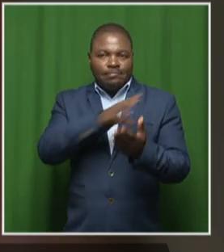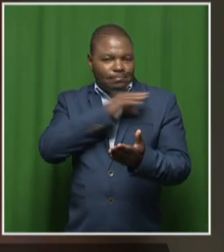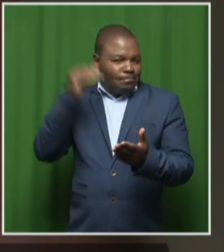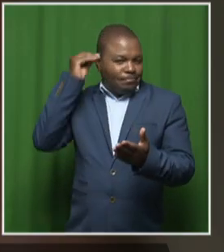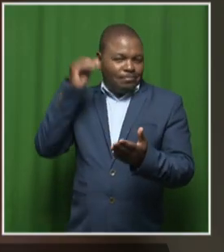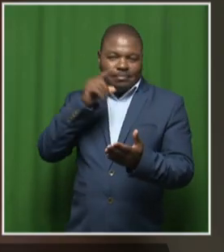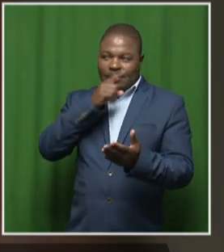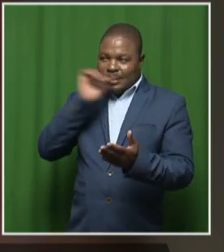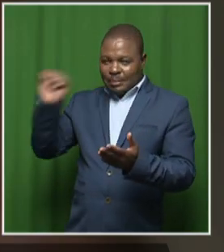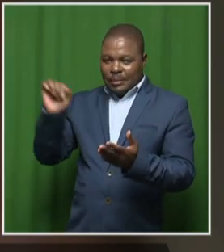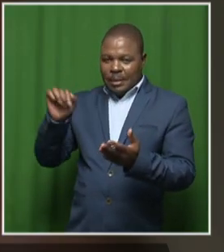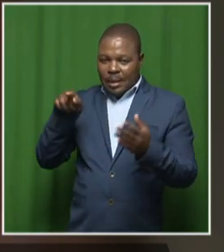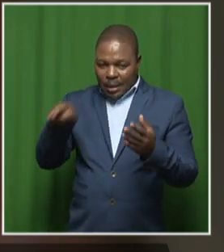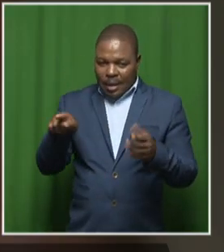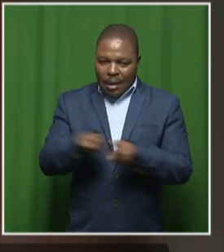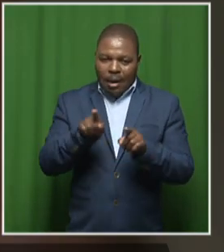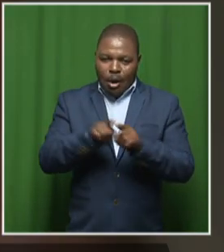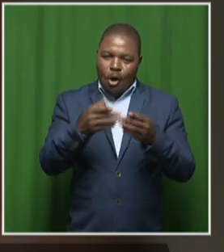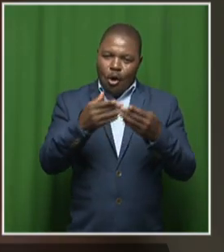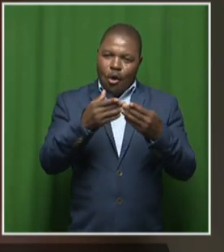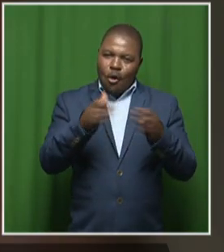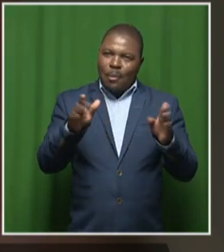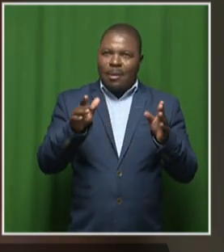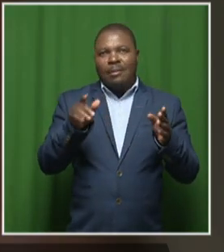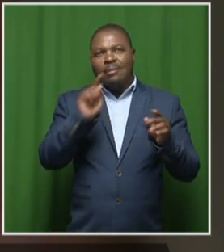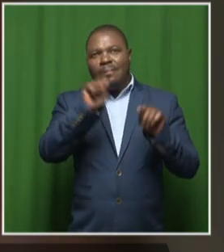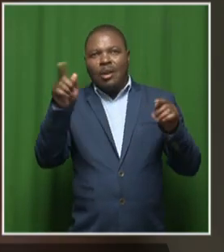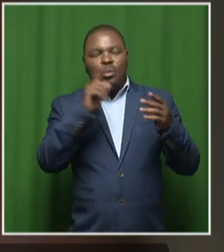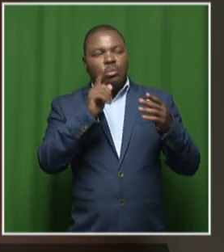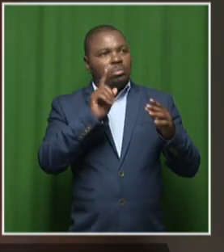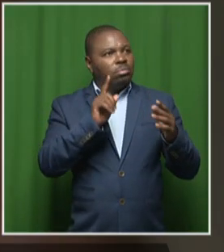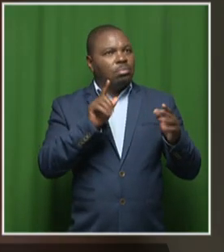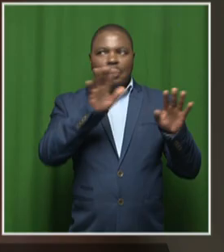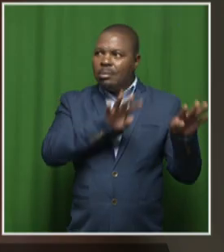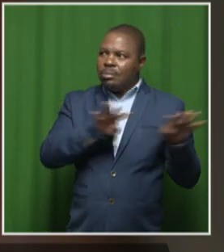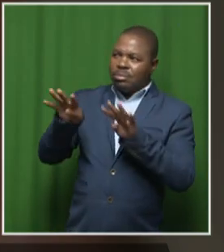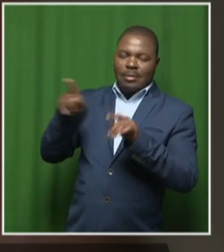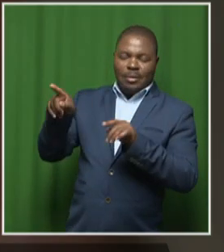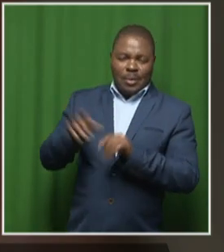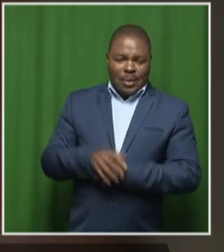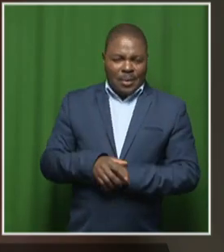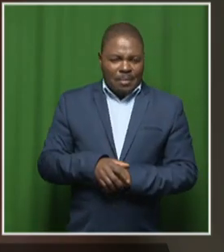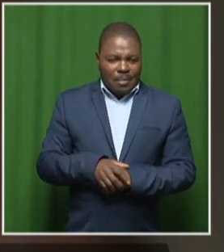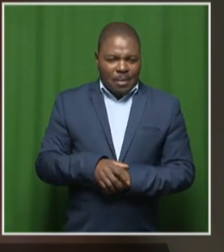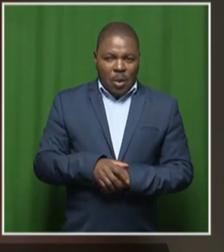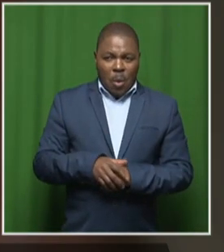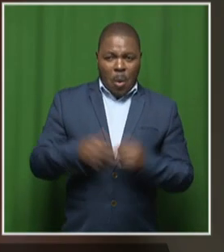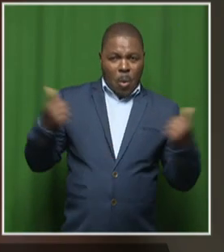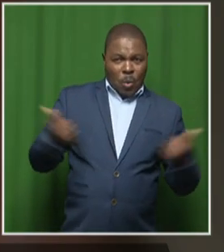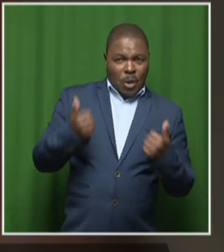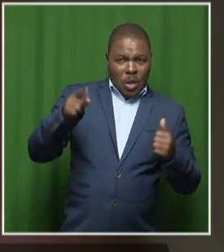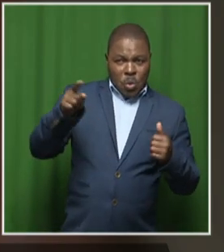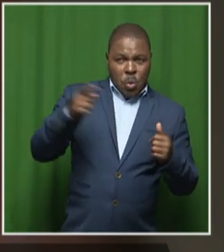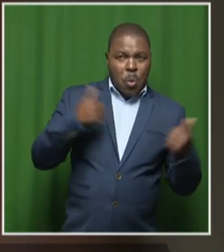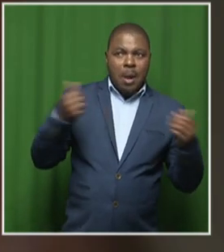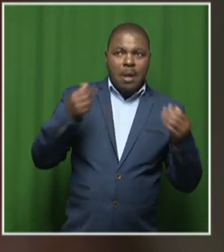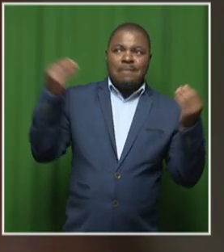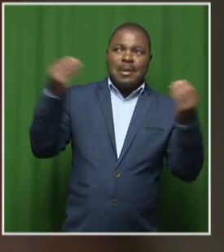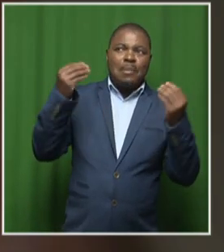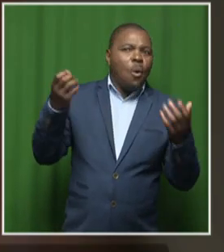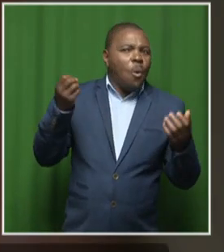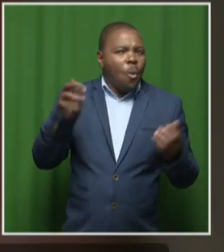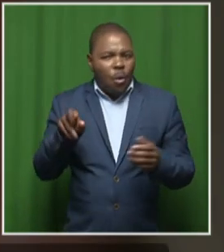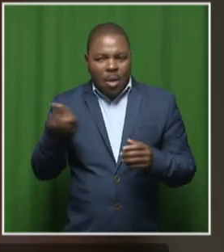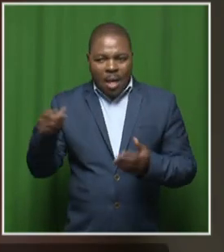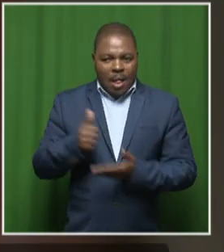kind of doors that it opened for you, do you get a sense that were you already established by then, or it just opened the doors for you? It made your name to be even